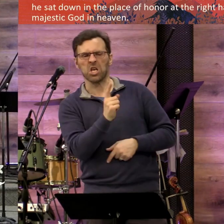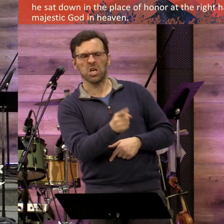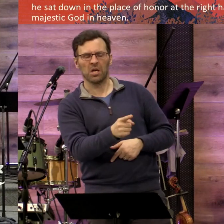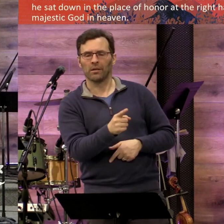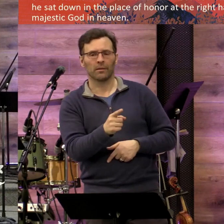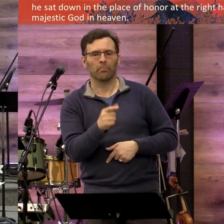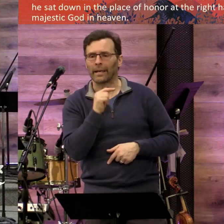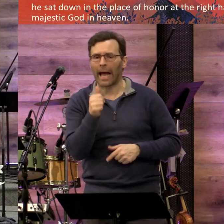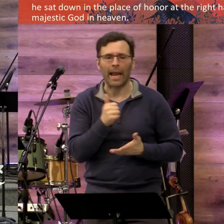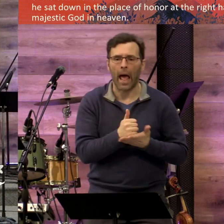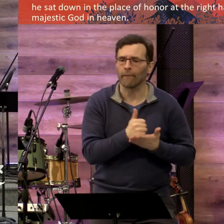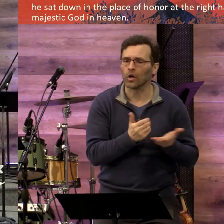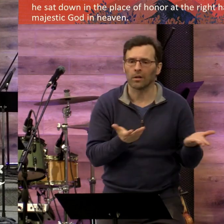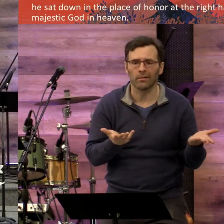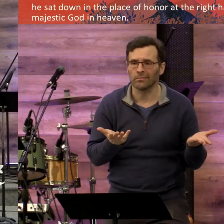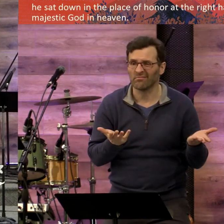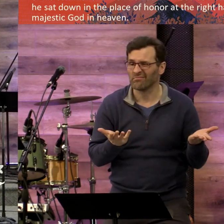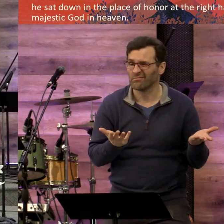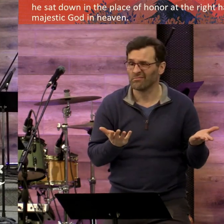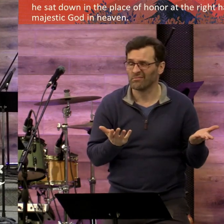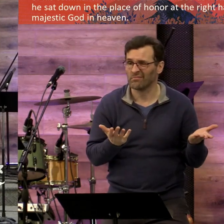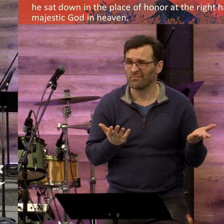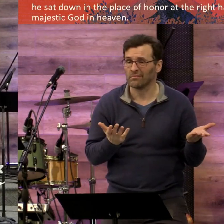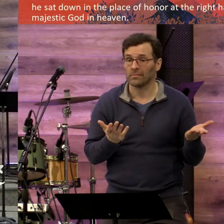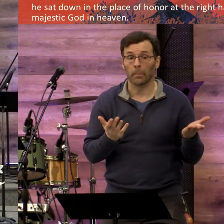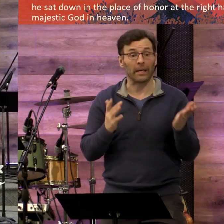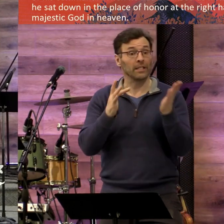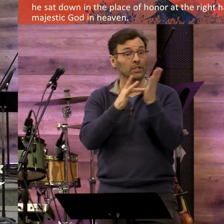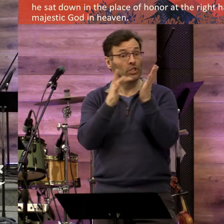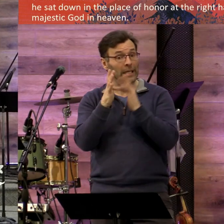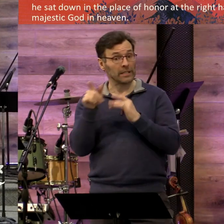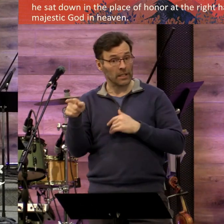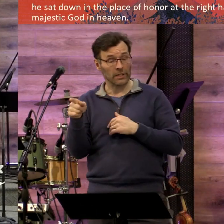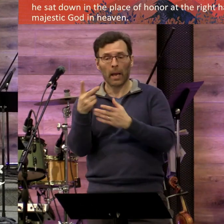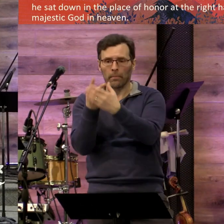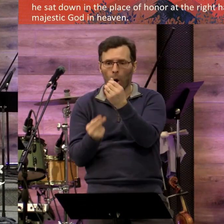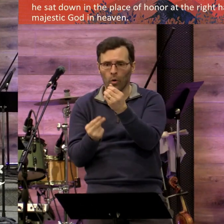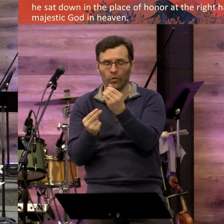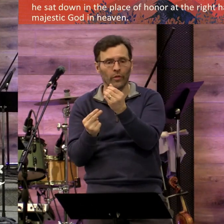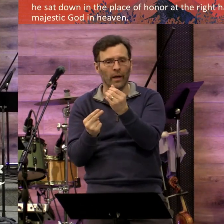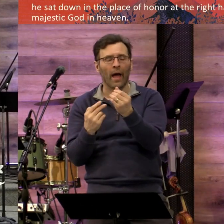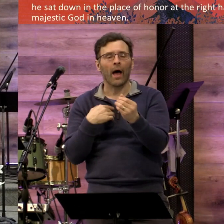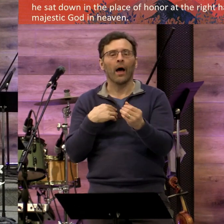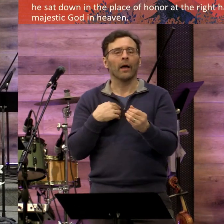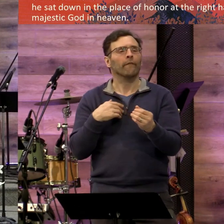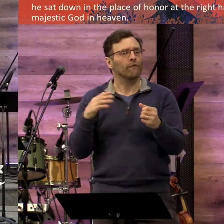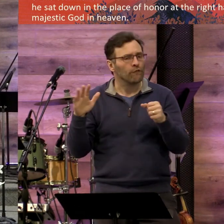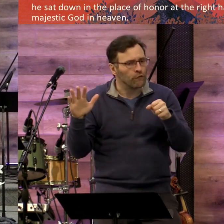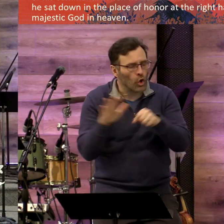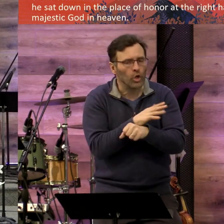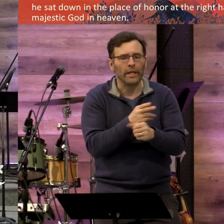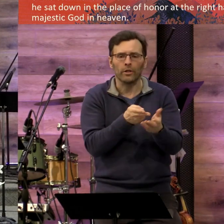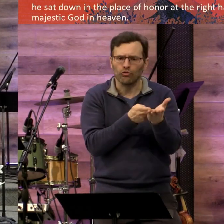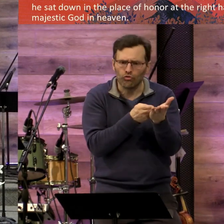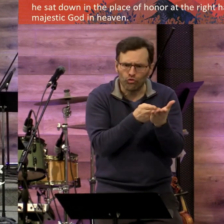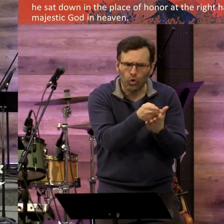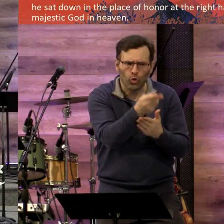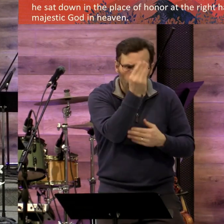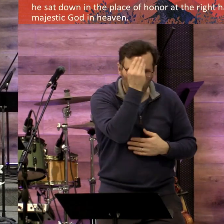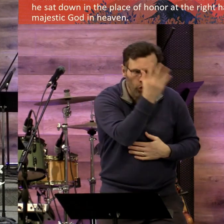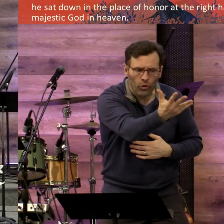being helpful. But we see in Jesus that he is both fully at the same